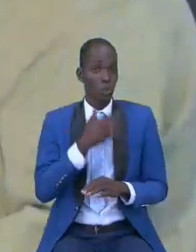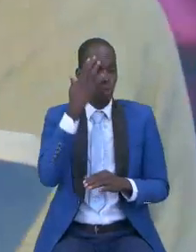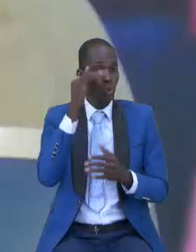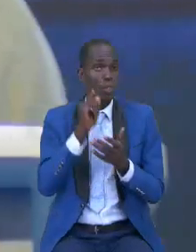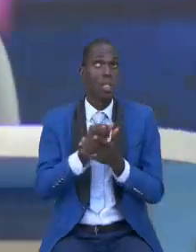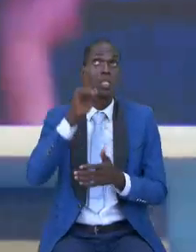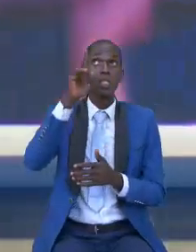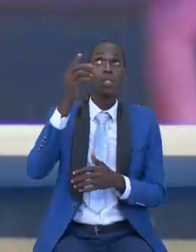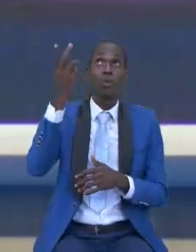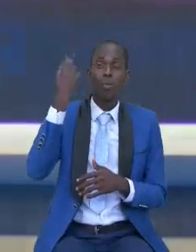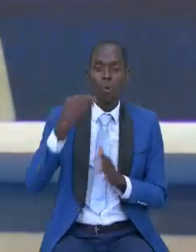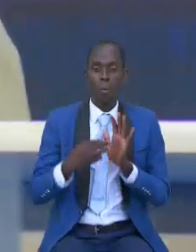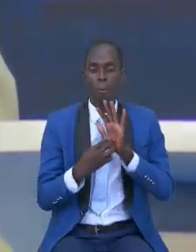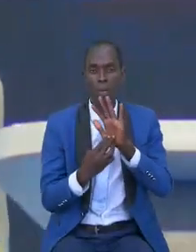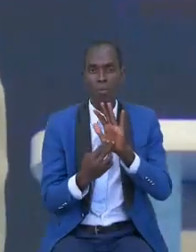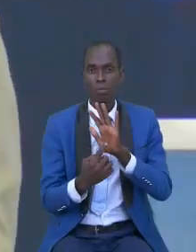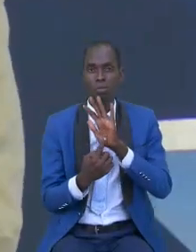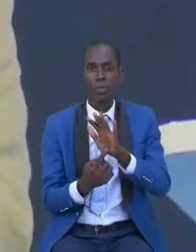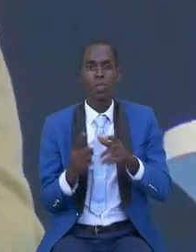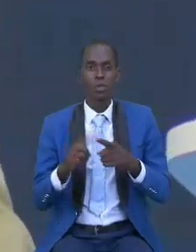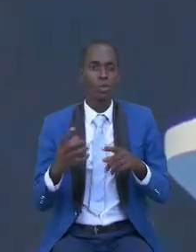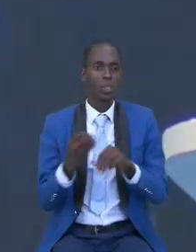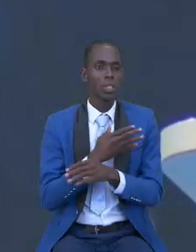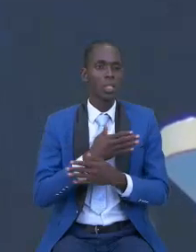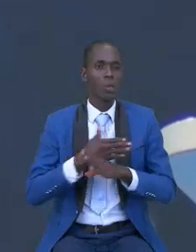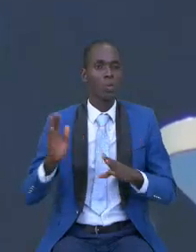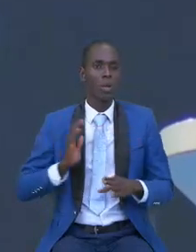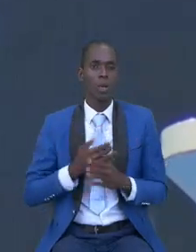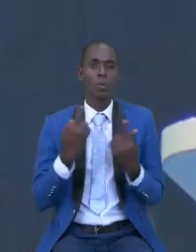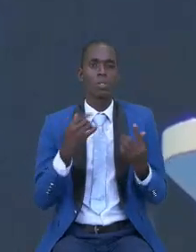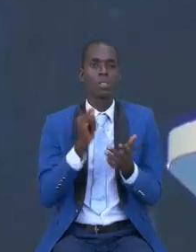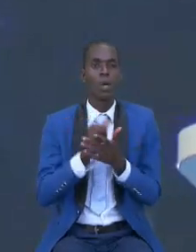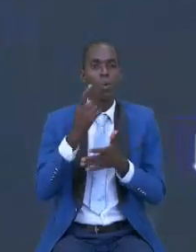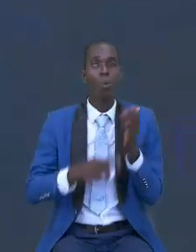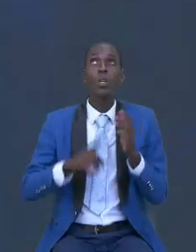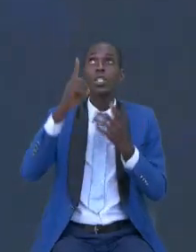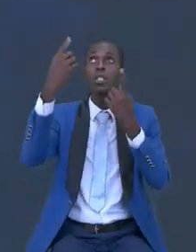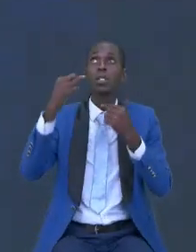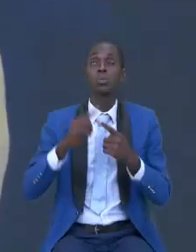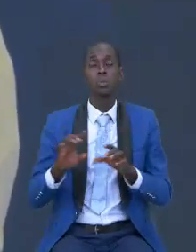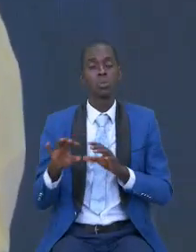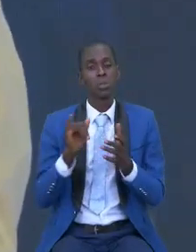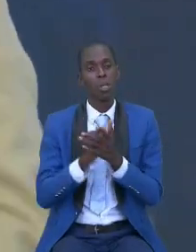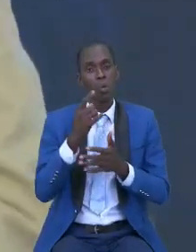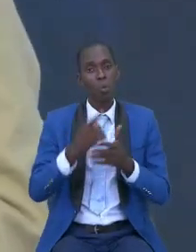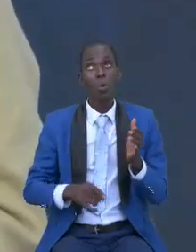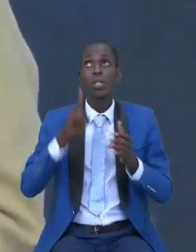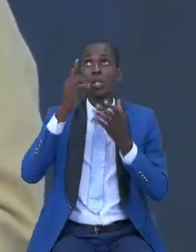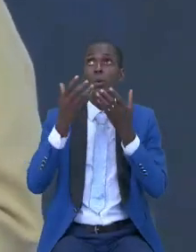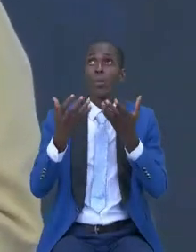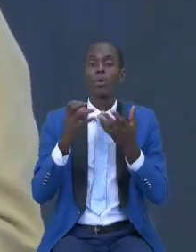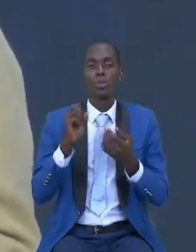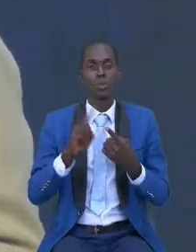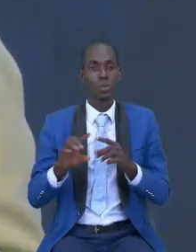to take away our sins. That's what he came to do. That's what he wants to do. And that's what